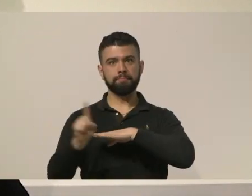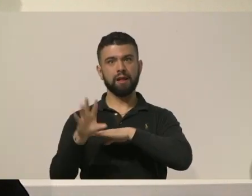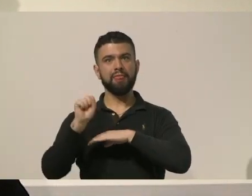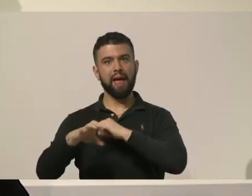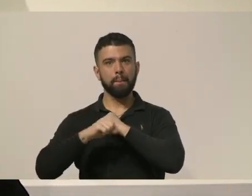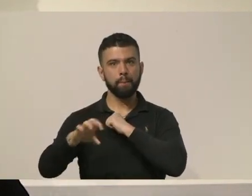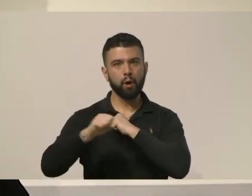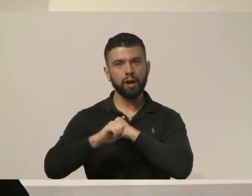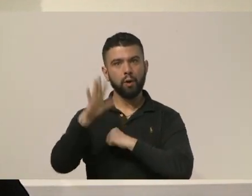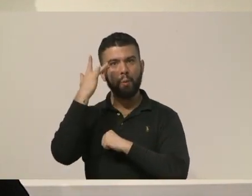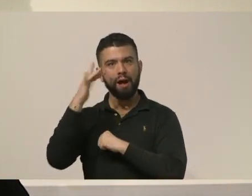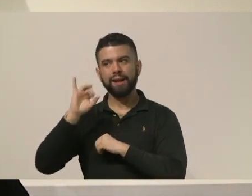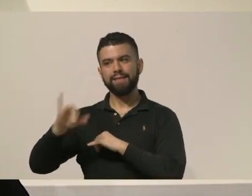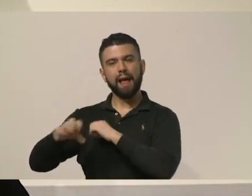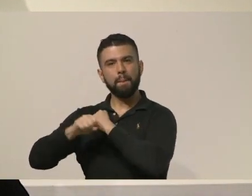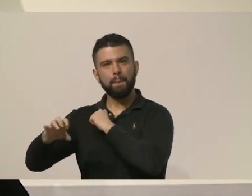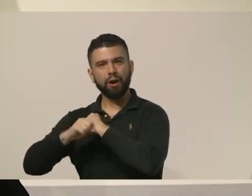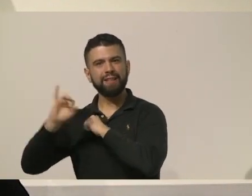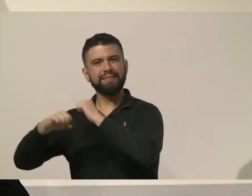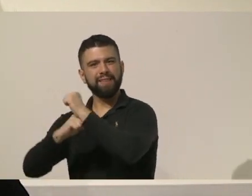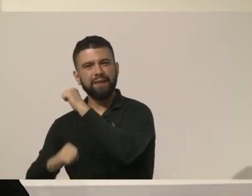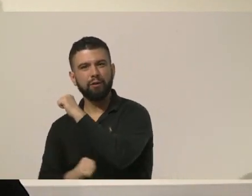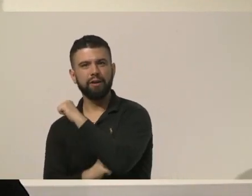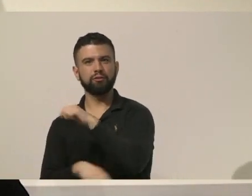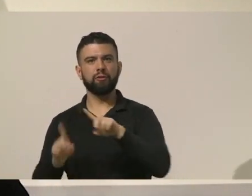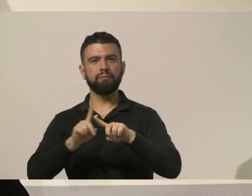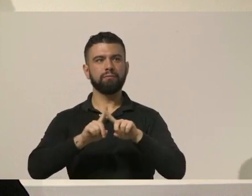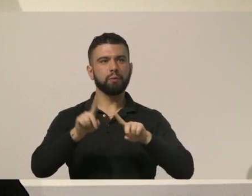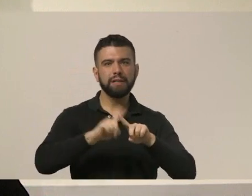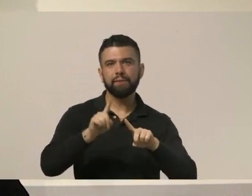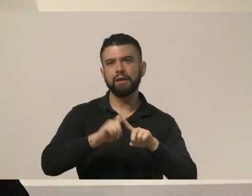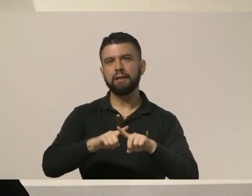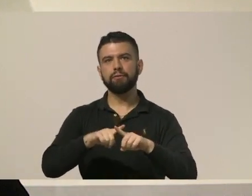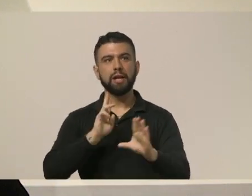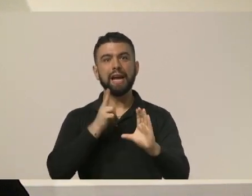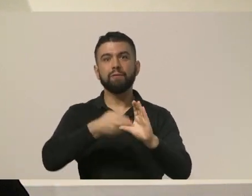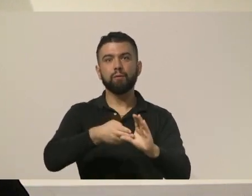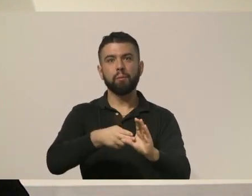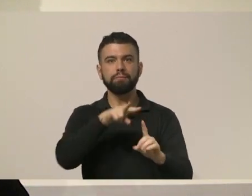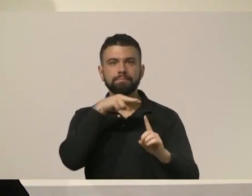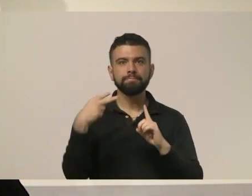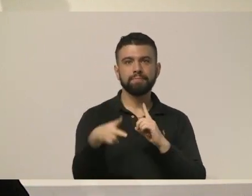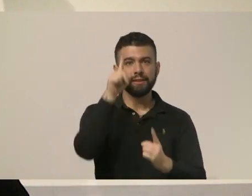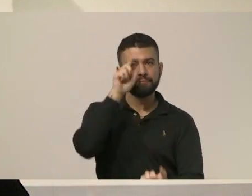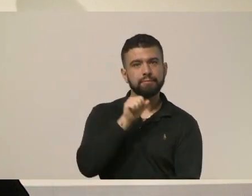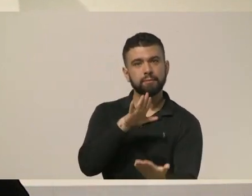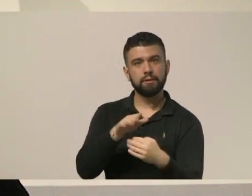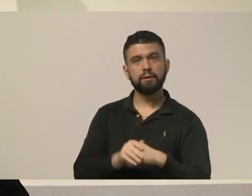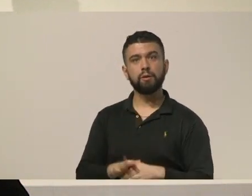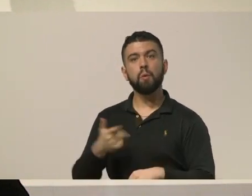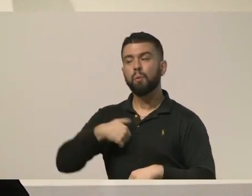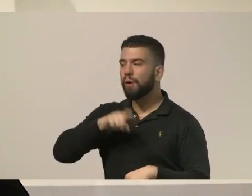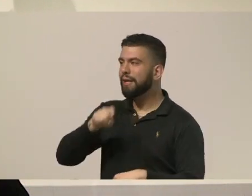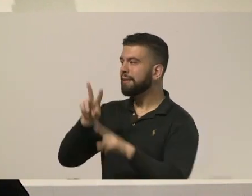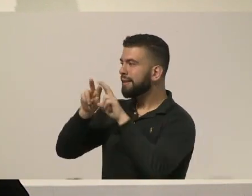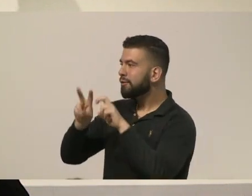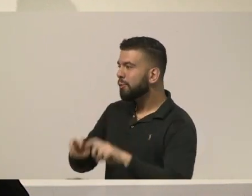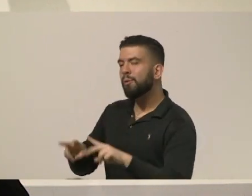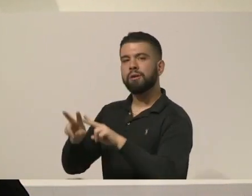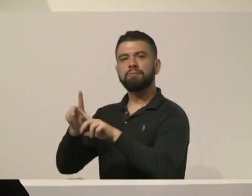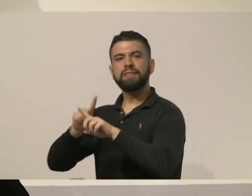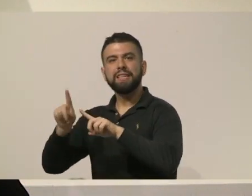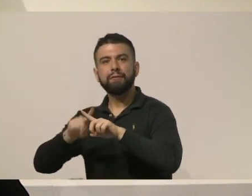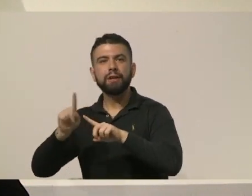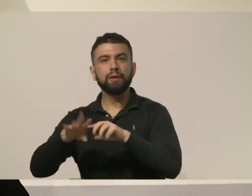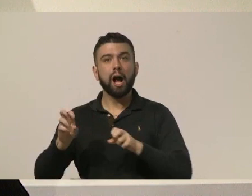other initiatives from an enrollment perspective on. But in addition, we need to start to explore other opportunities, other enrollment markets, and these will be